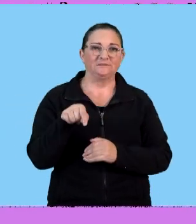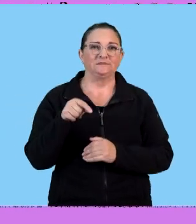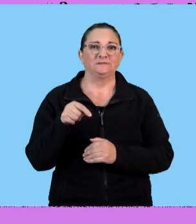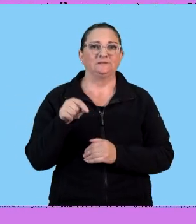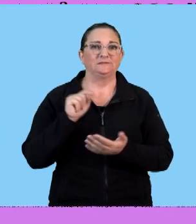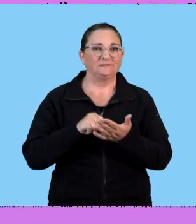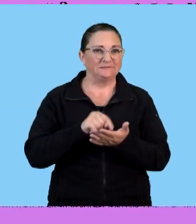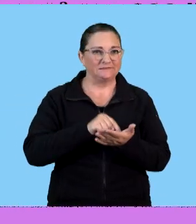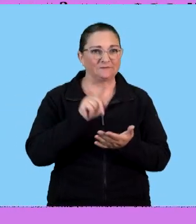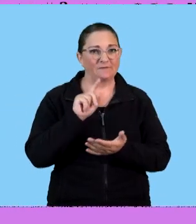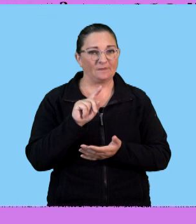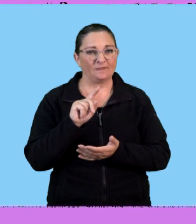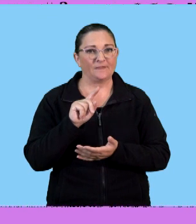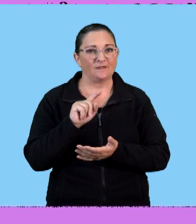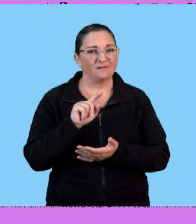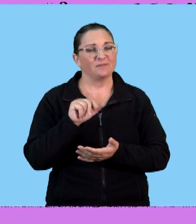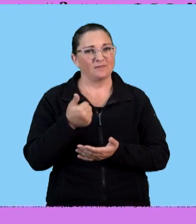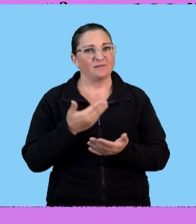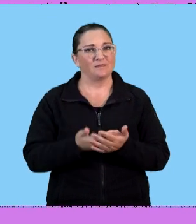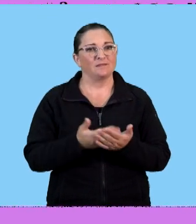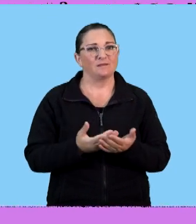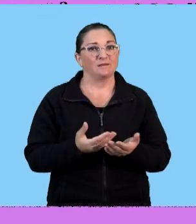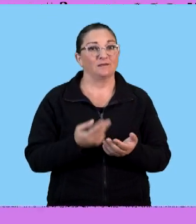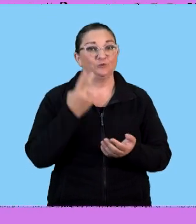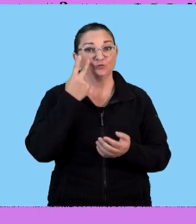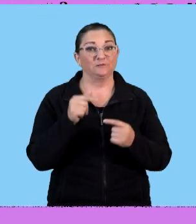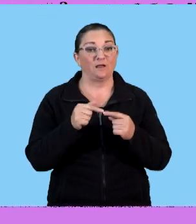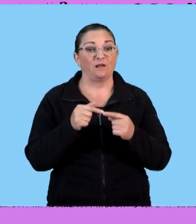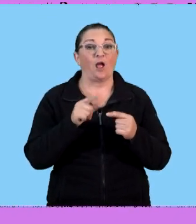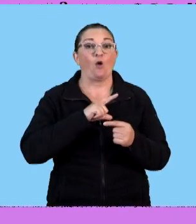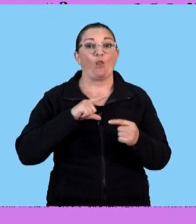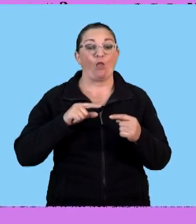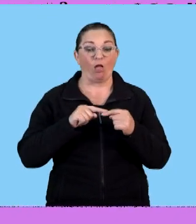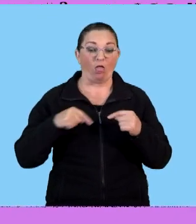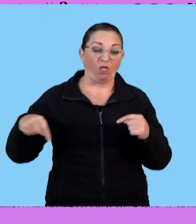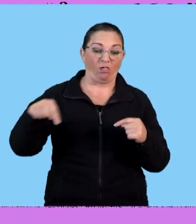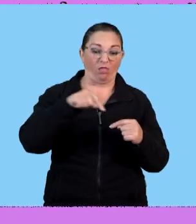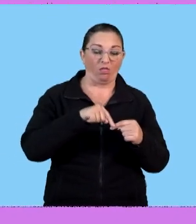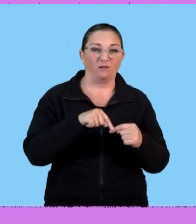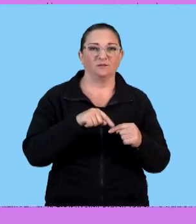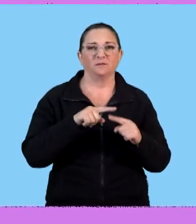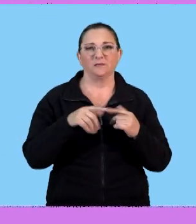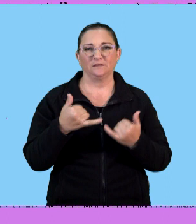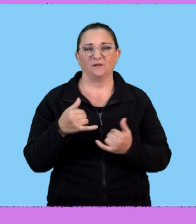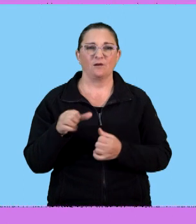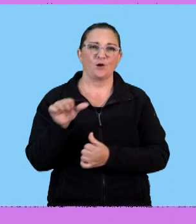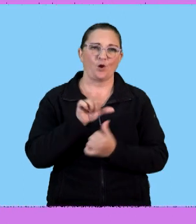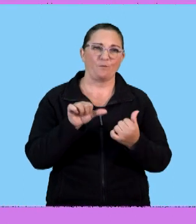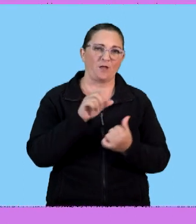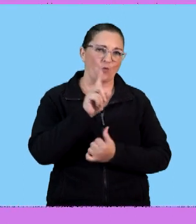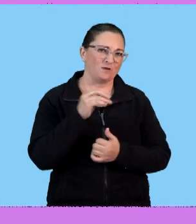pool, right, to get that distance, okay? So if I go back, I just want to